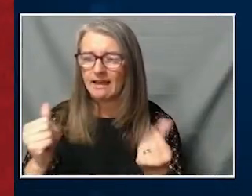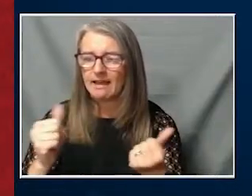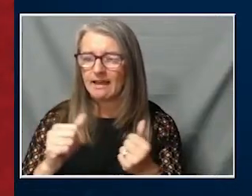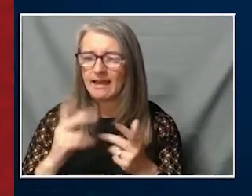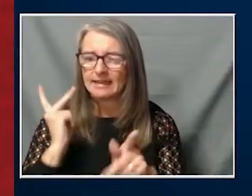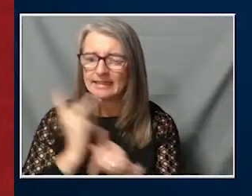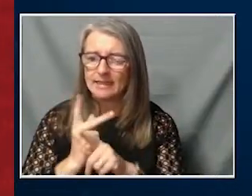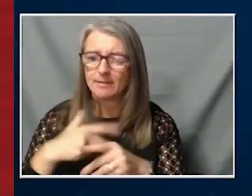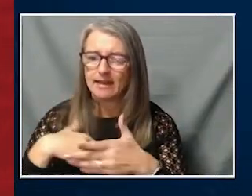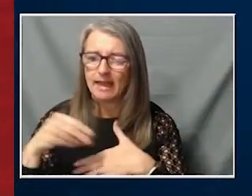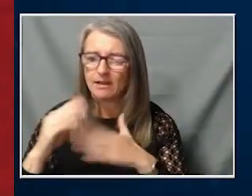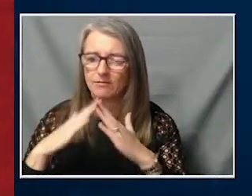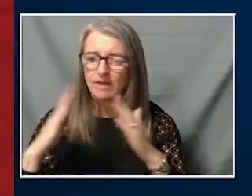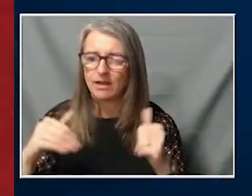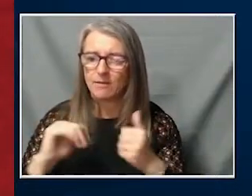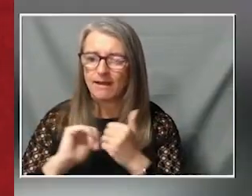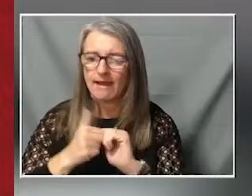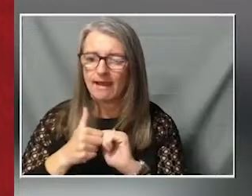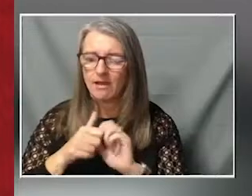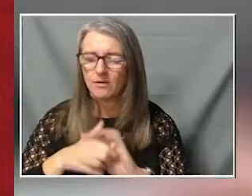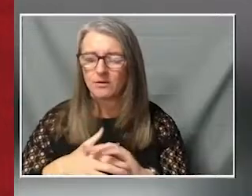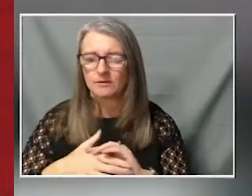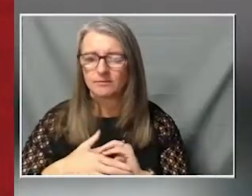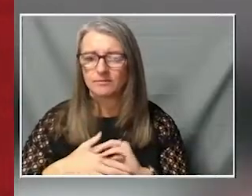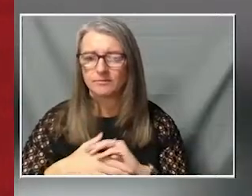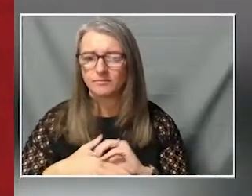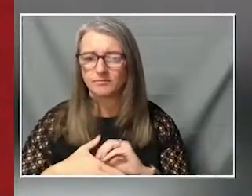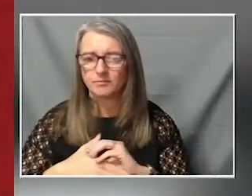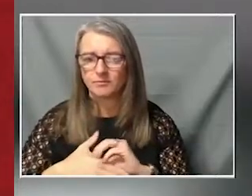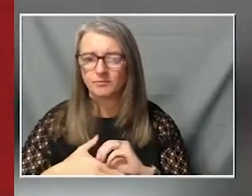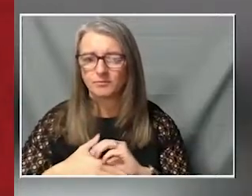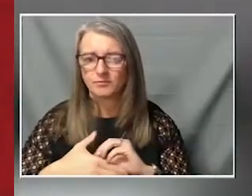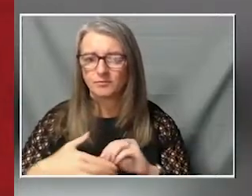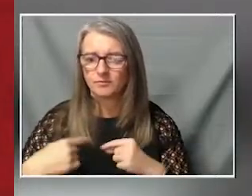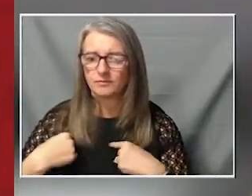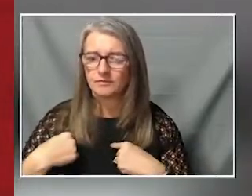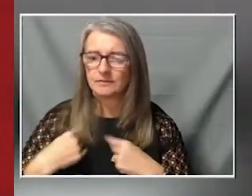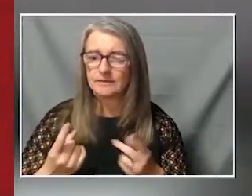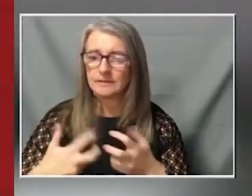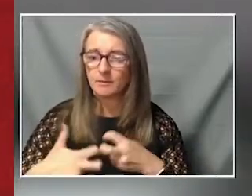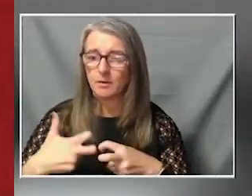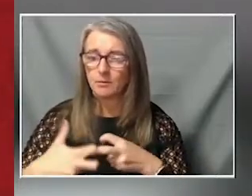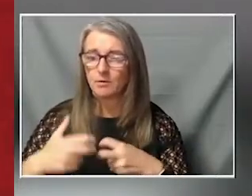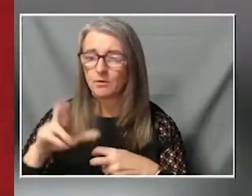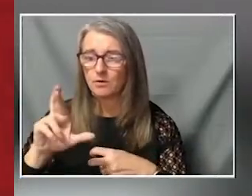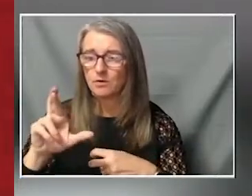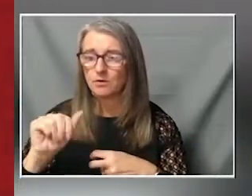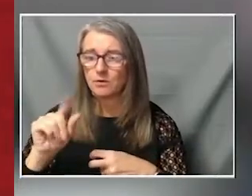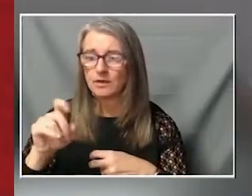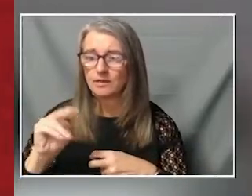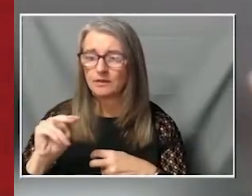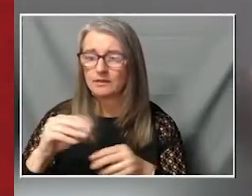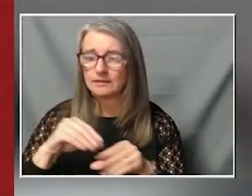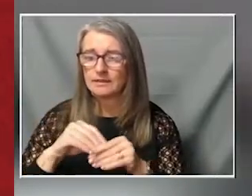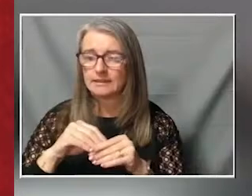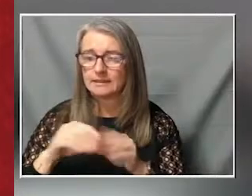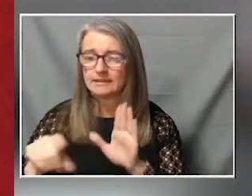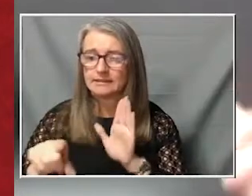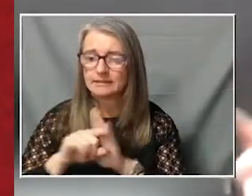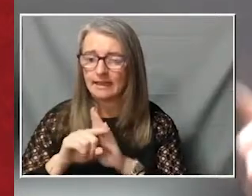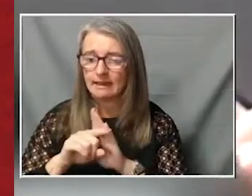out of my home? Mm-hmm. So since the problem with radon in houses is that